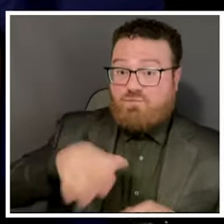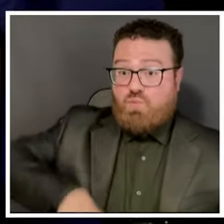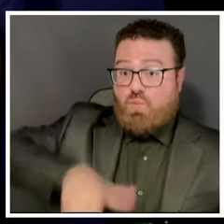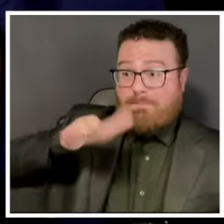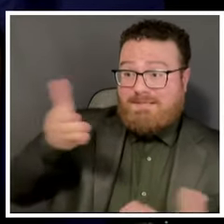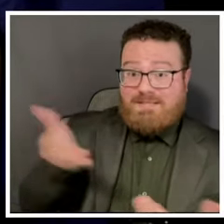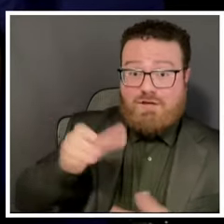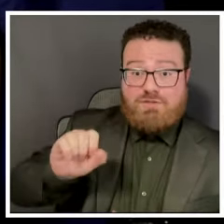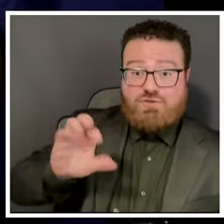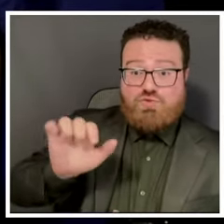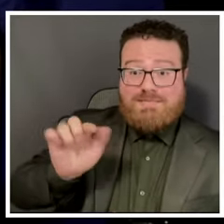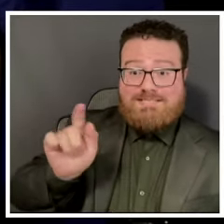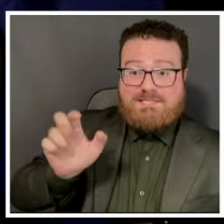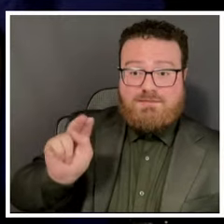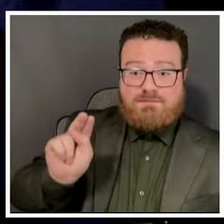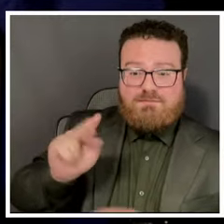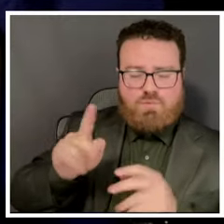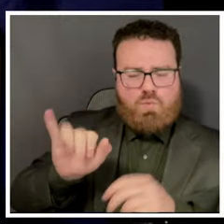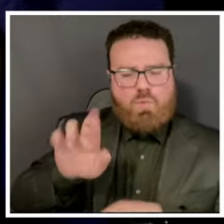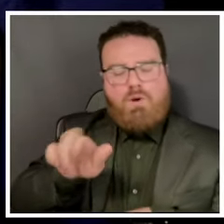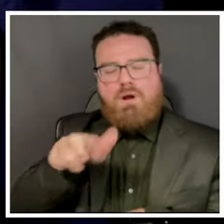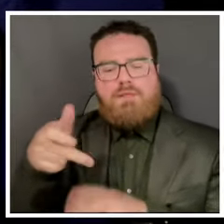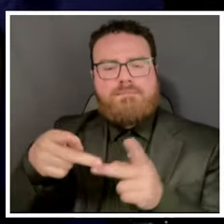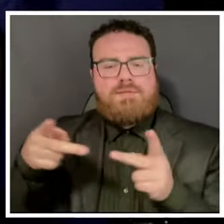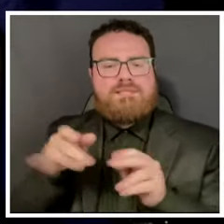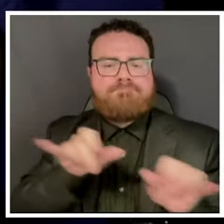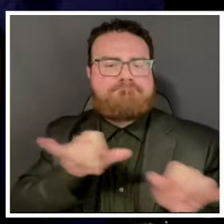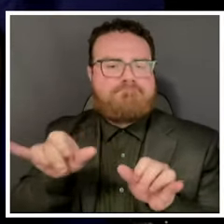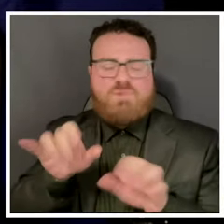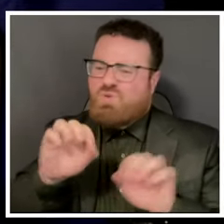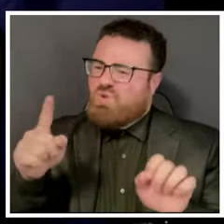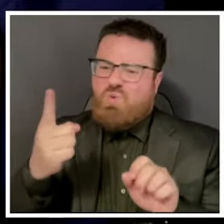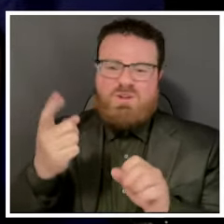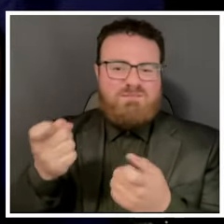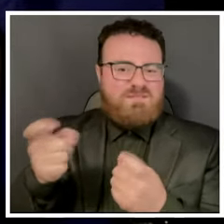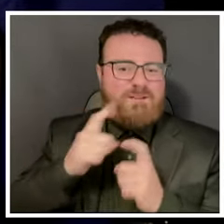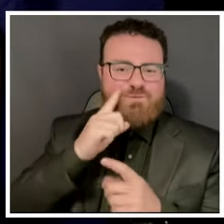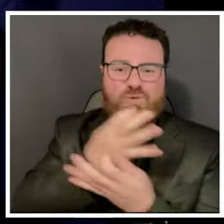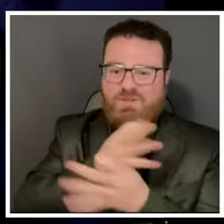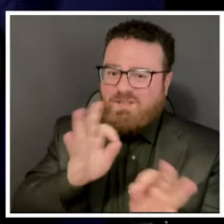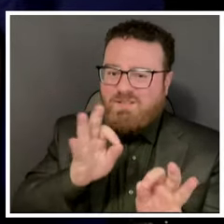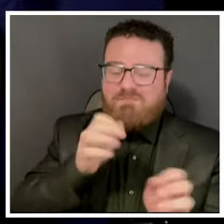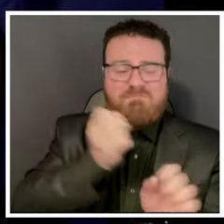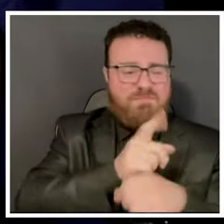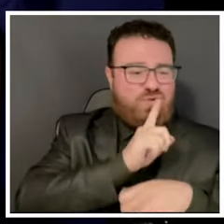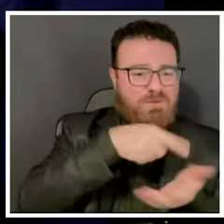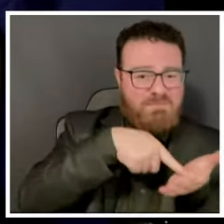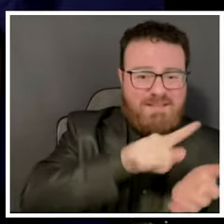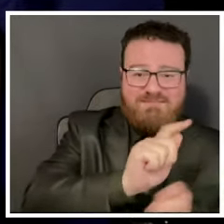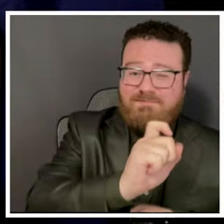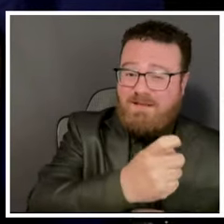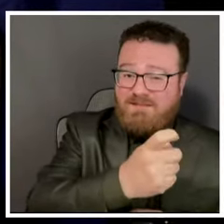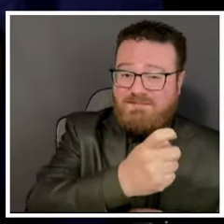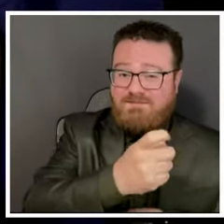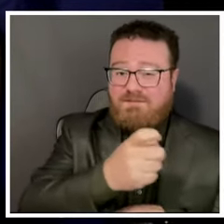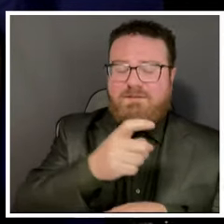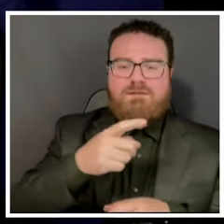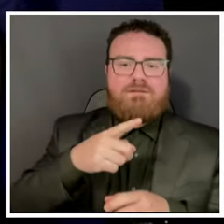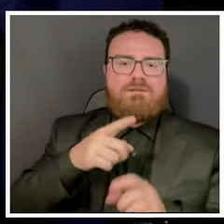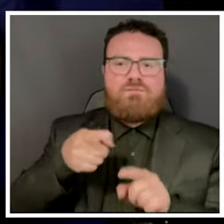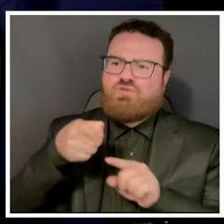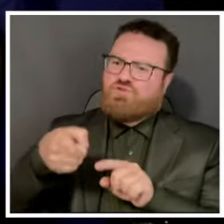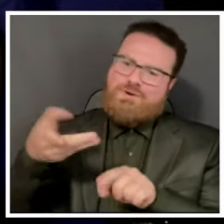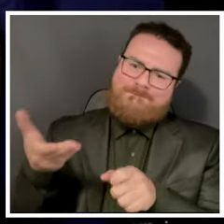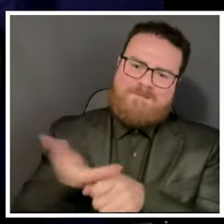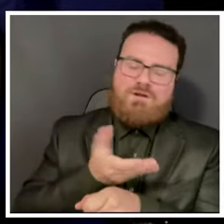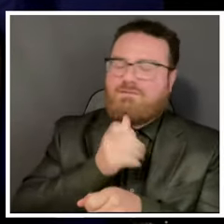anything. You paid your taxes. You made sure being told you're fired wasn't entertainment. It was a nightmare